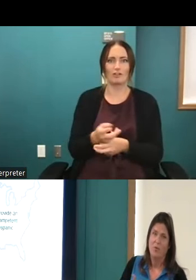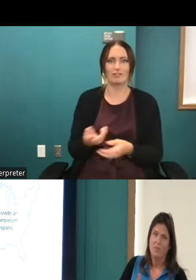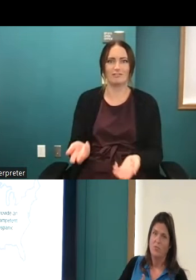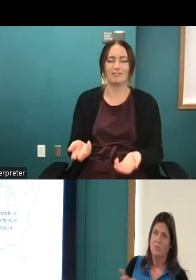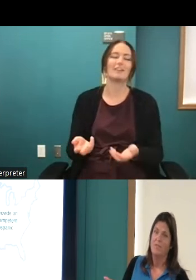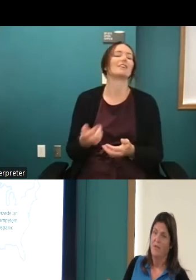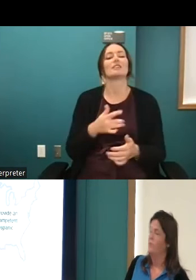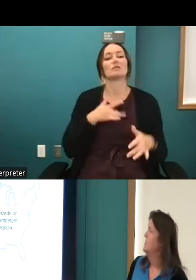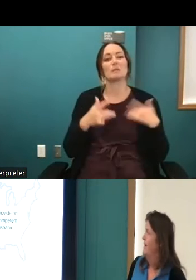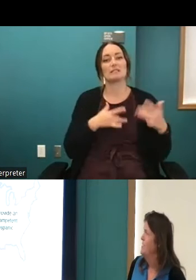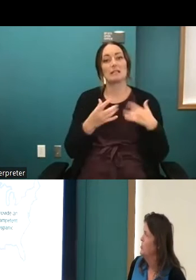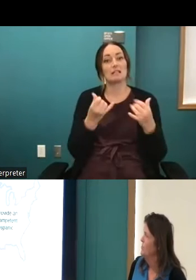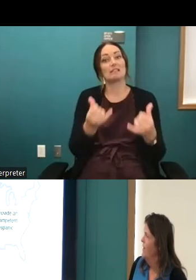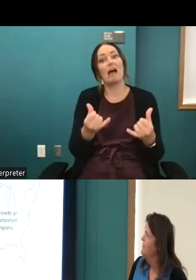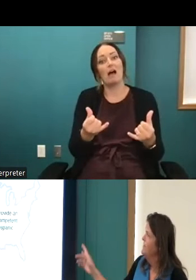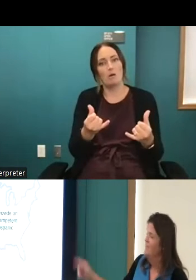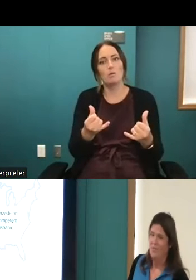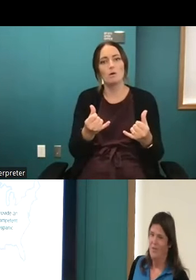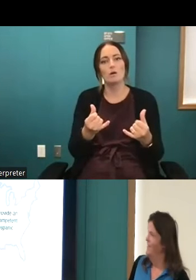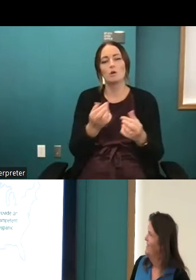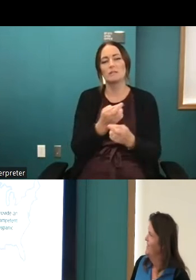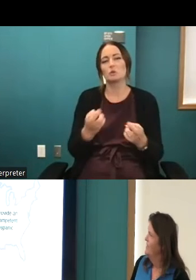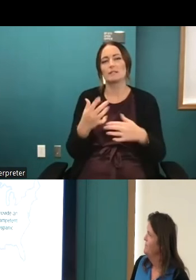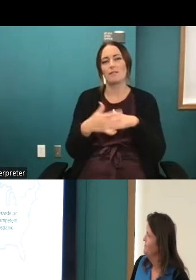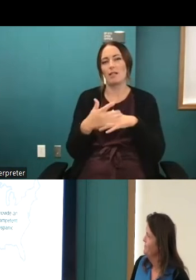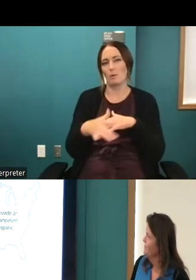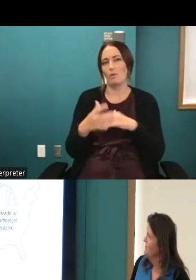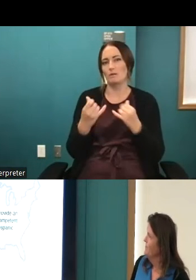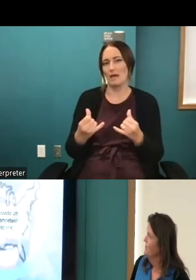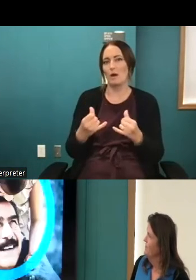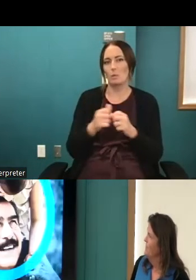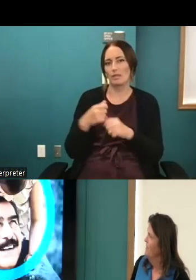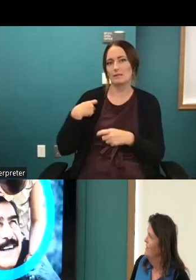many of our resources available in Spanish as well. You can go ahead and click again.